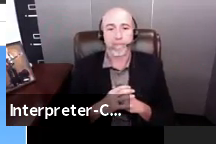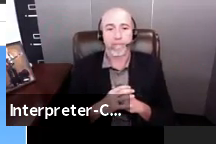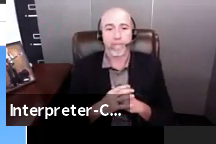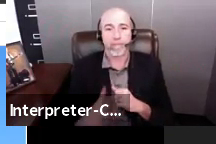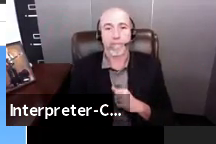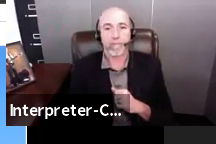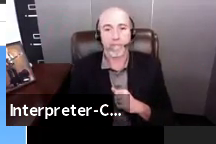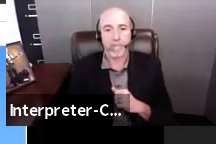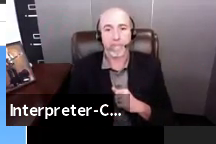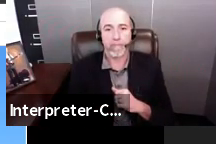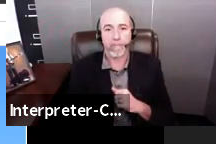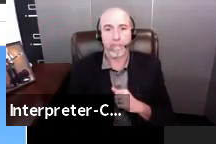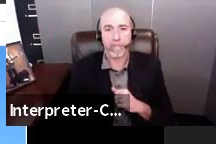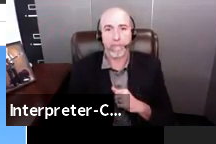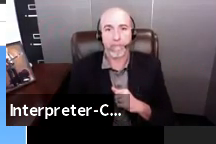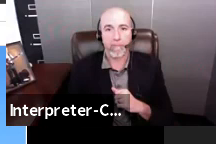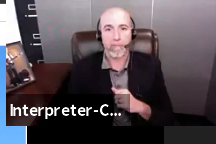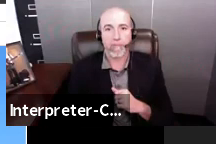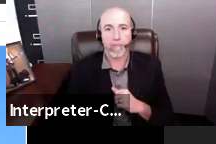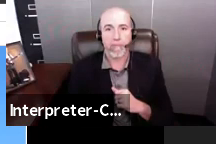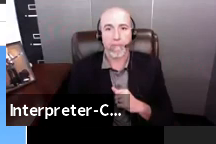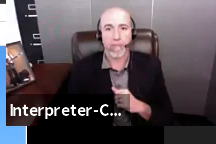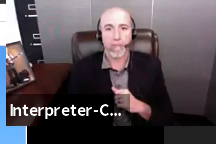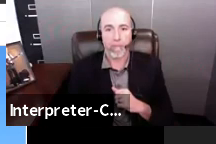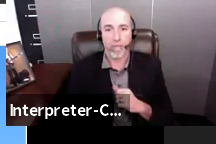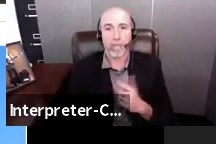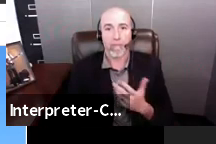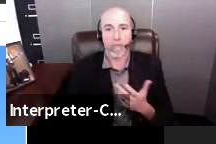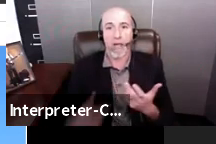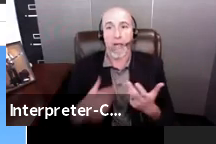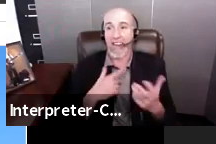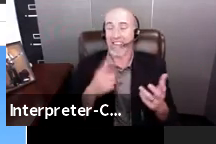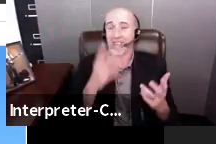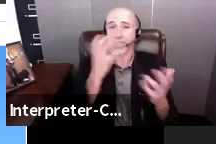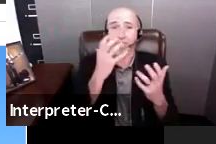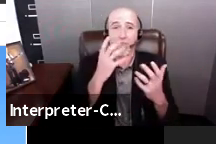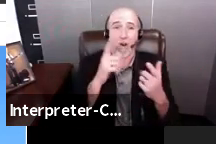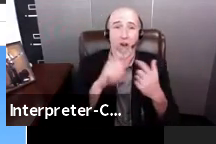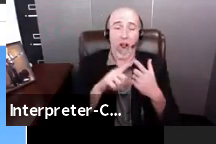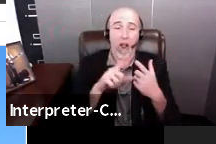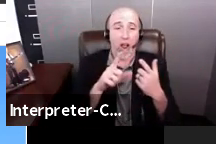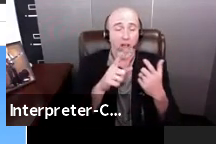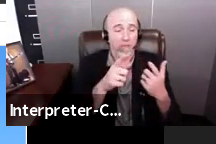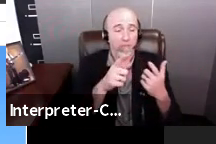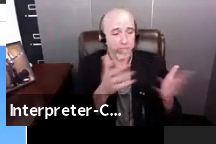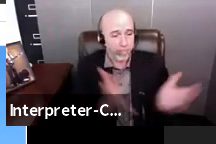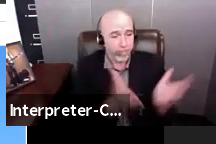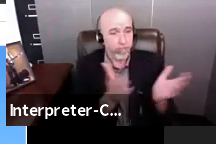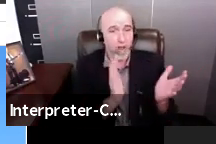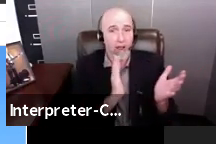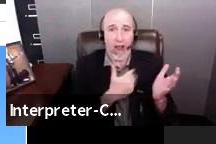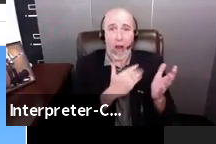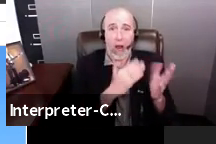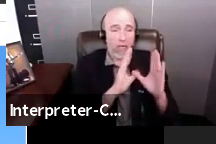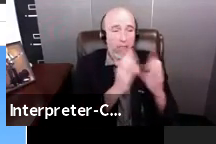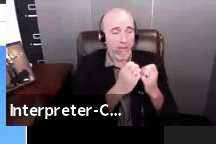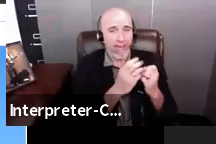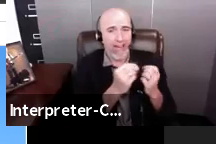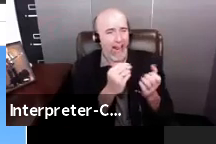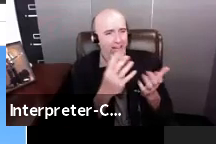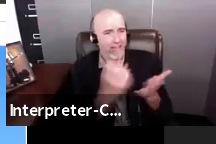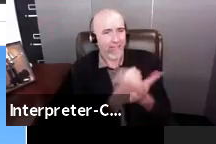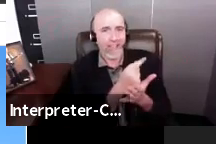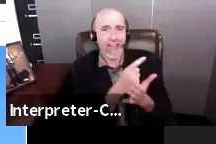He's done an incredible job of raising the visibility of our committee as a resource, not